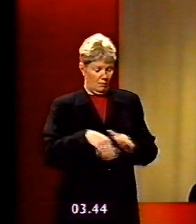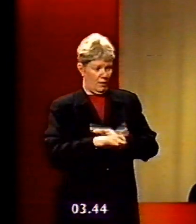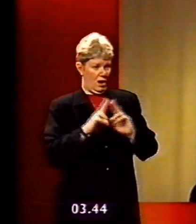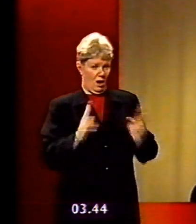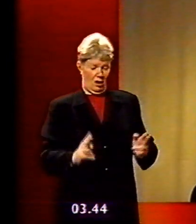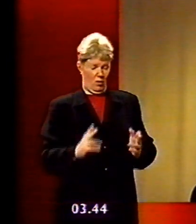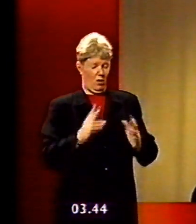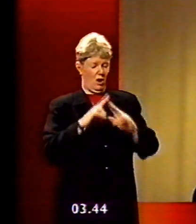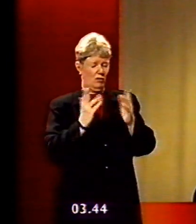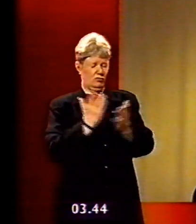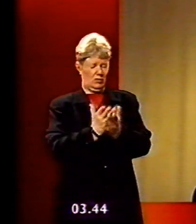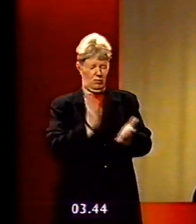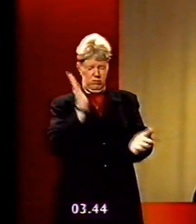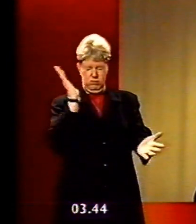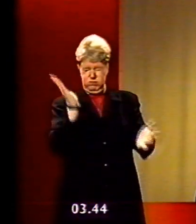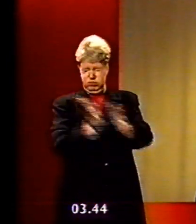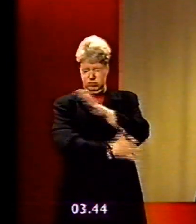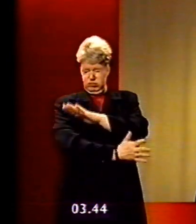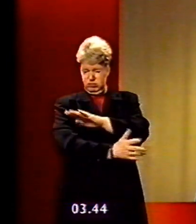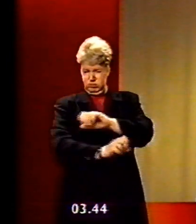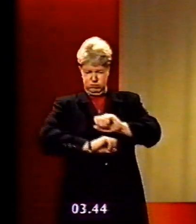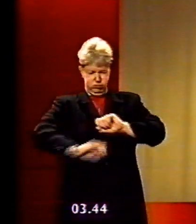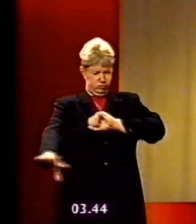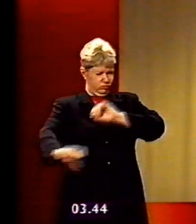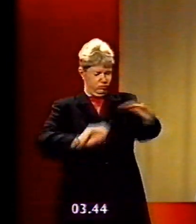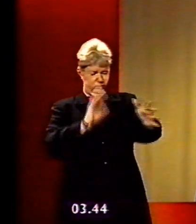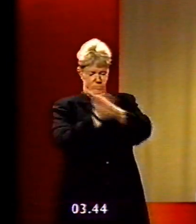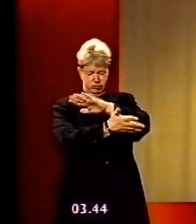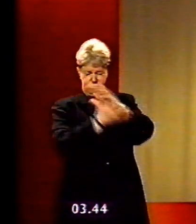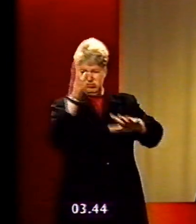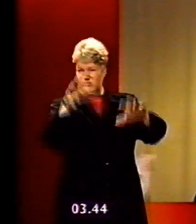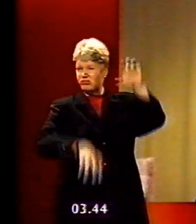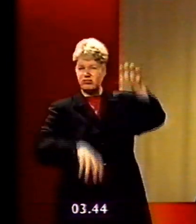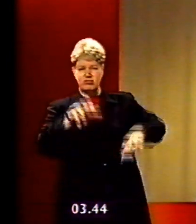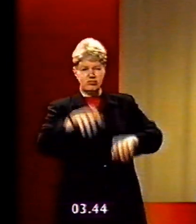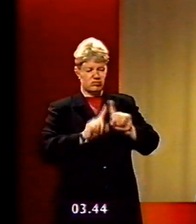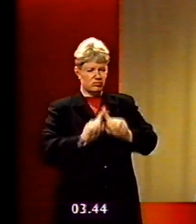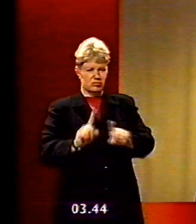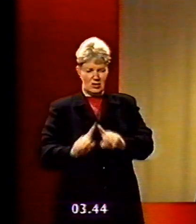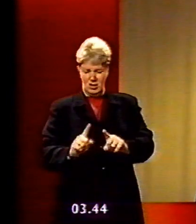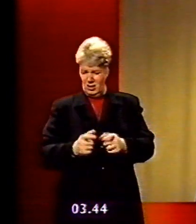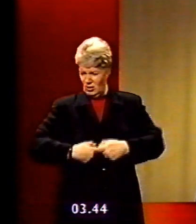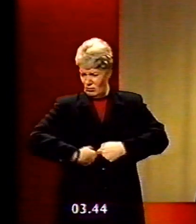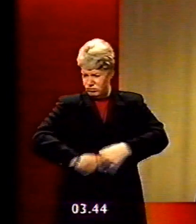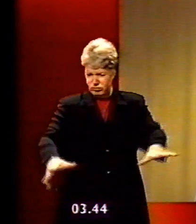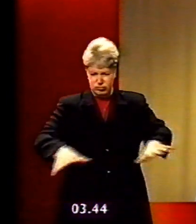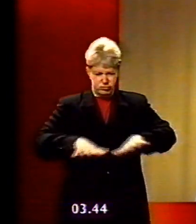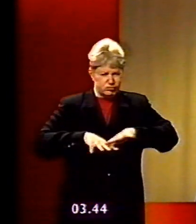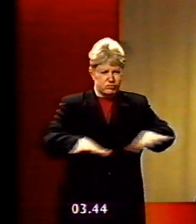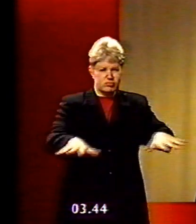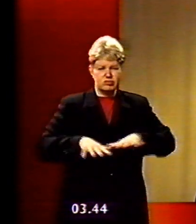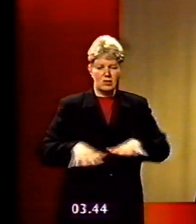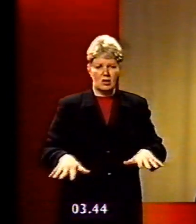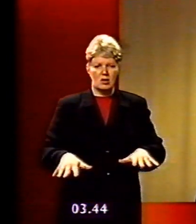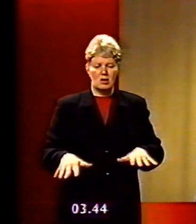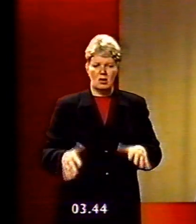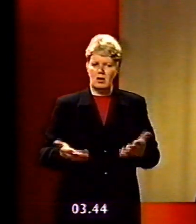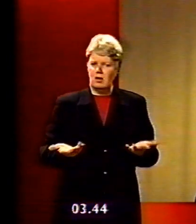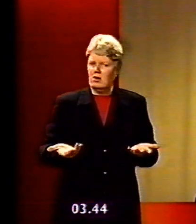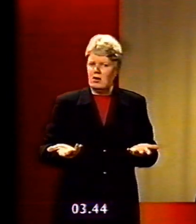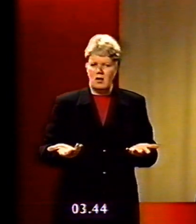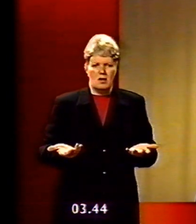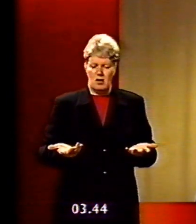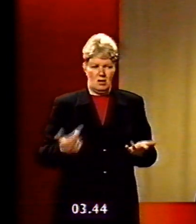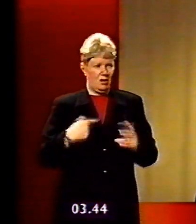been totally ransacked. Totally ransacked. Everything was totally strewn over the rooms of